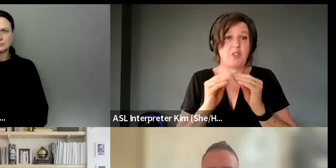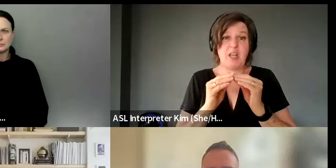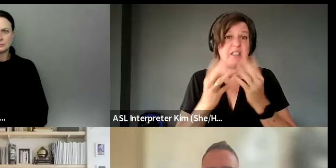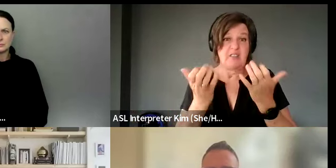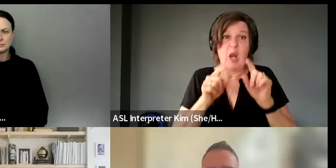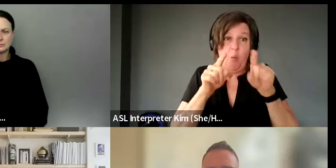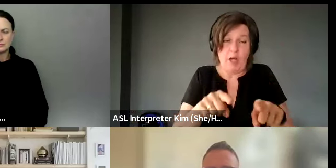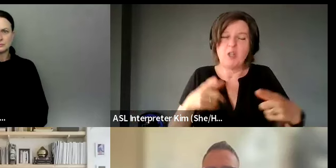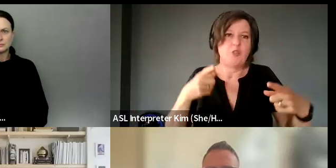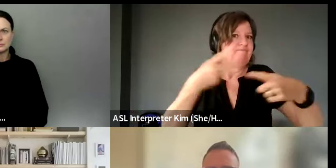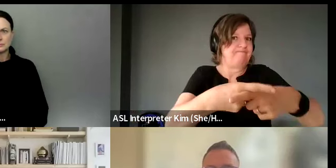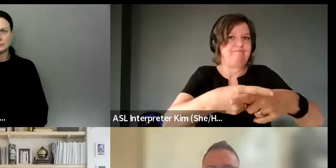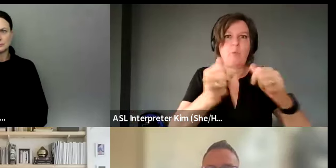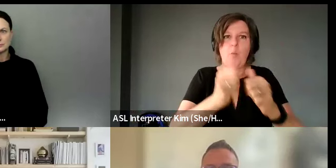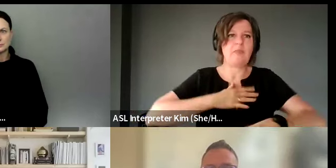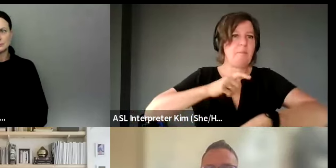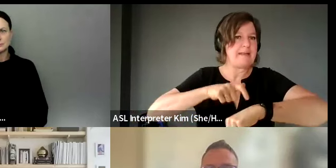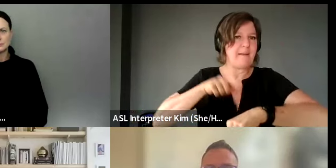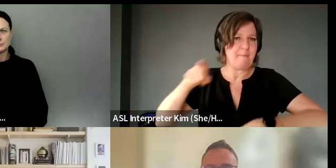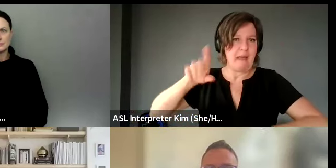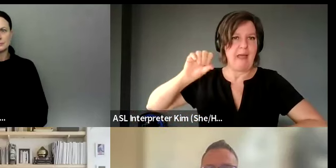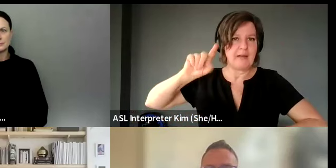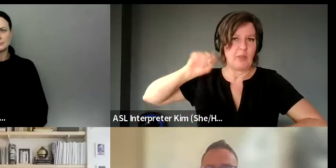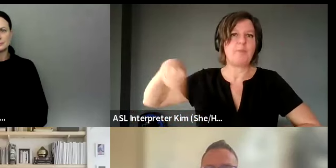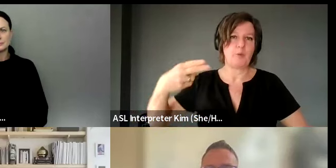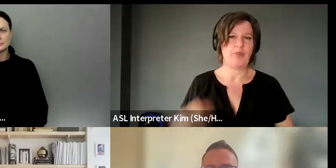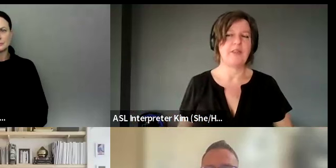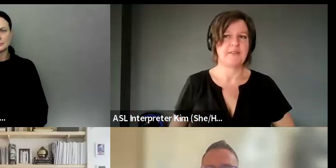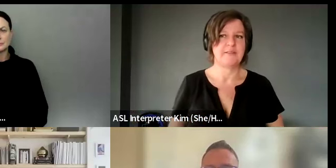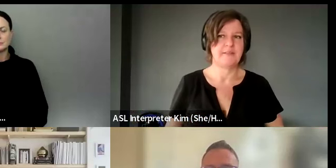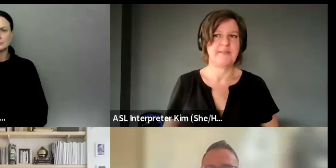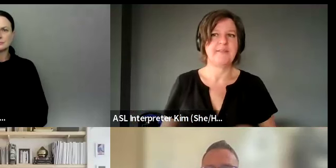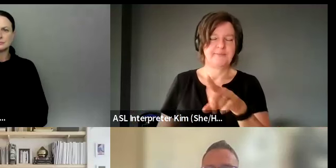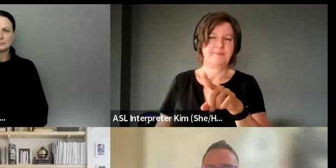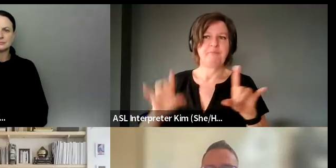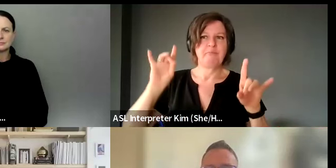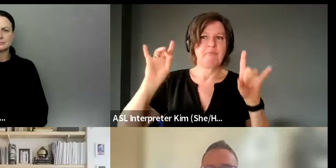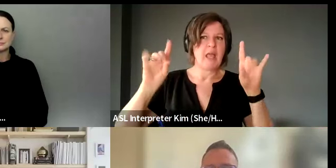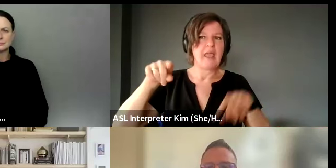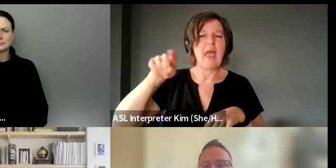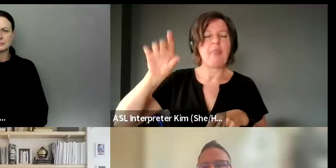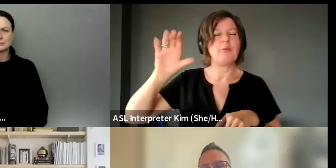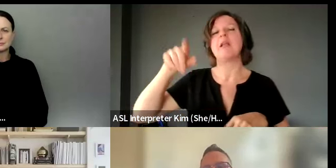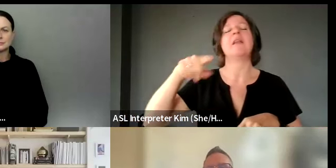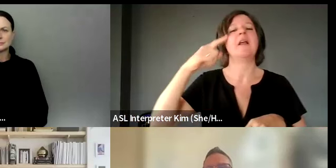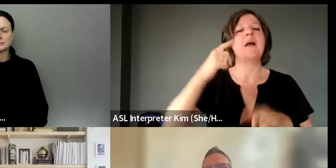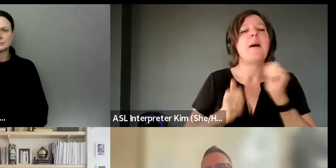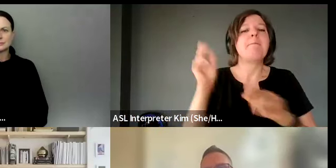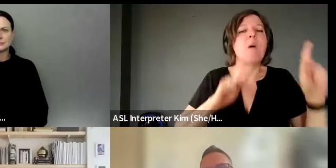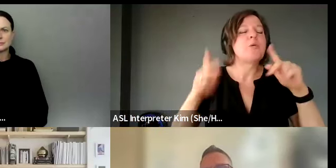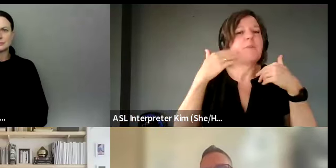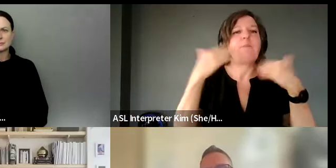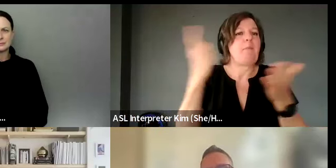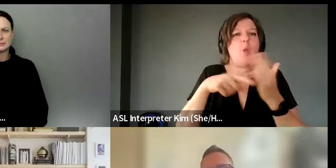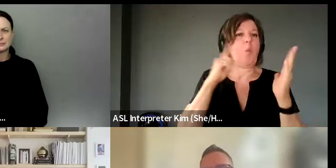at the booth. Yeah. I think that most people didn't really know what to expect